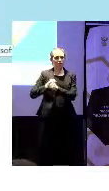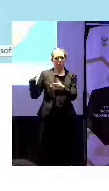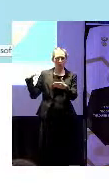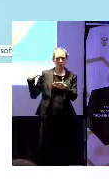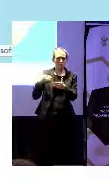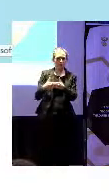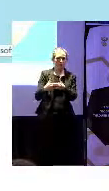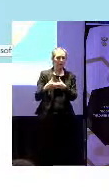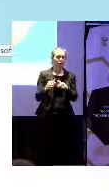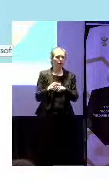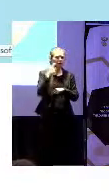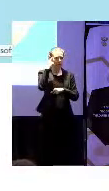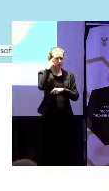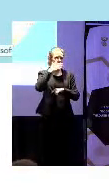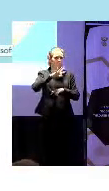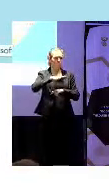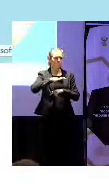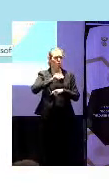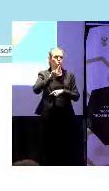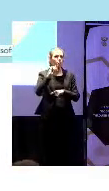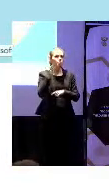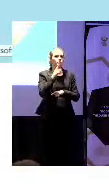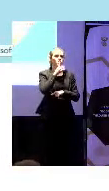if I remember correctly, we've got around